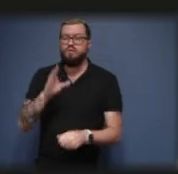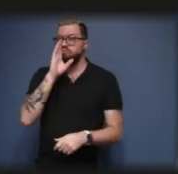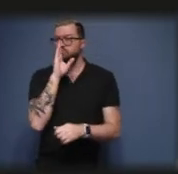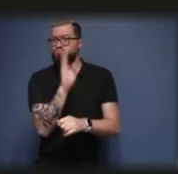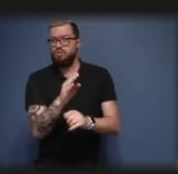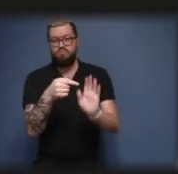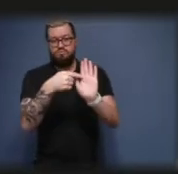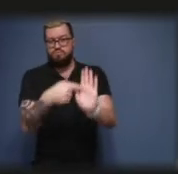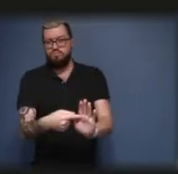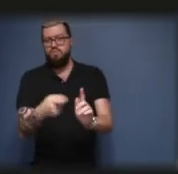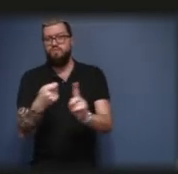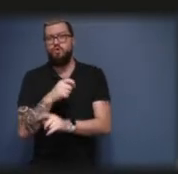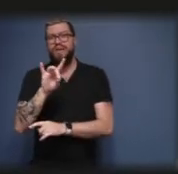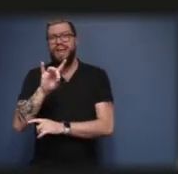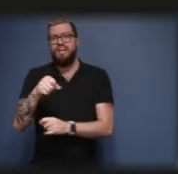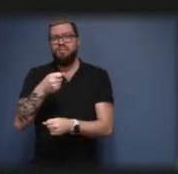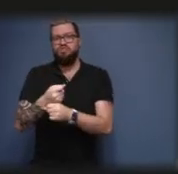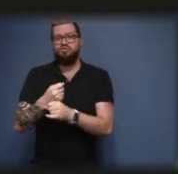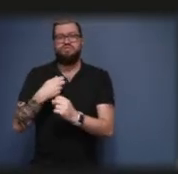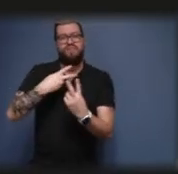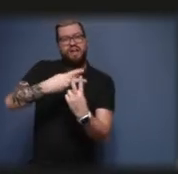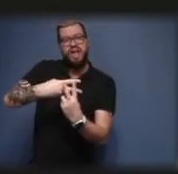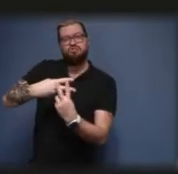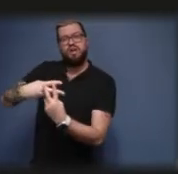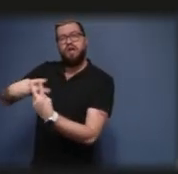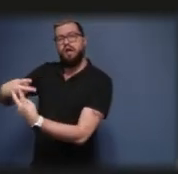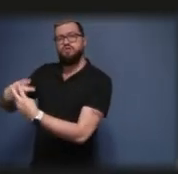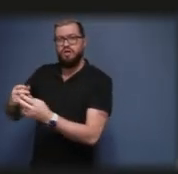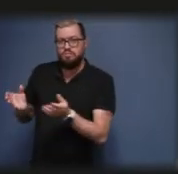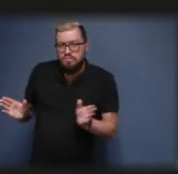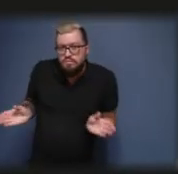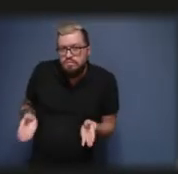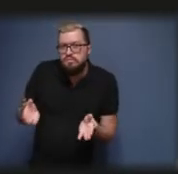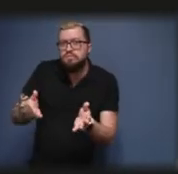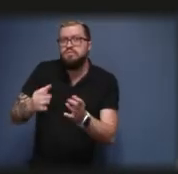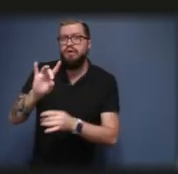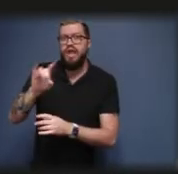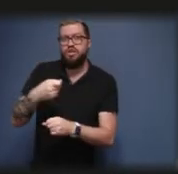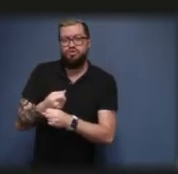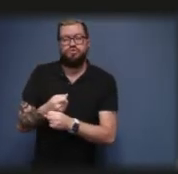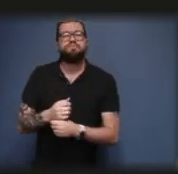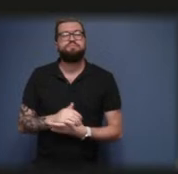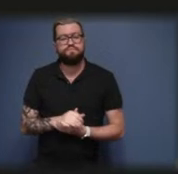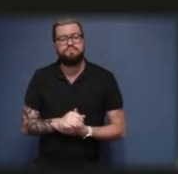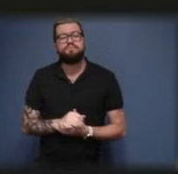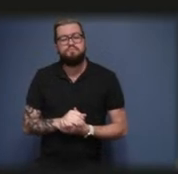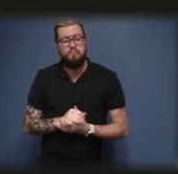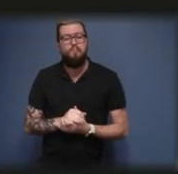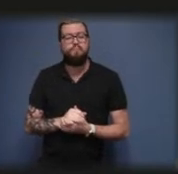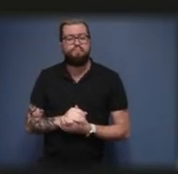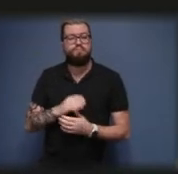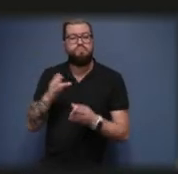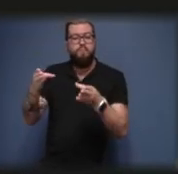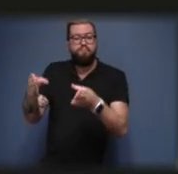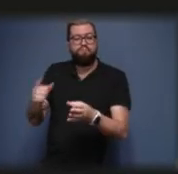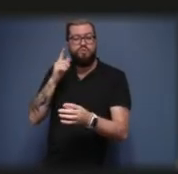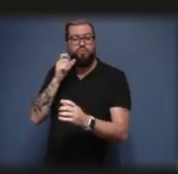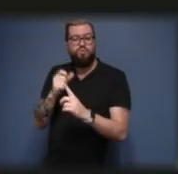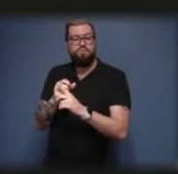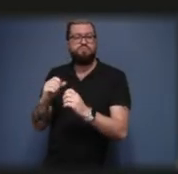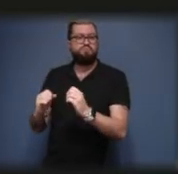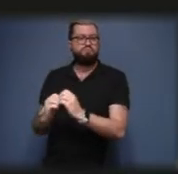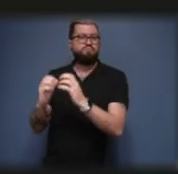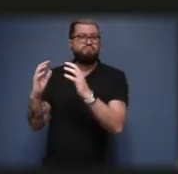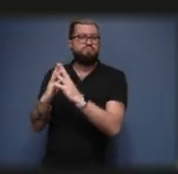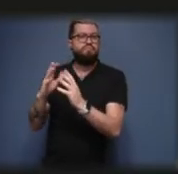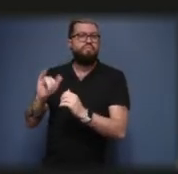of that 8-year effort of the hashtag IM911 effort. The individual that created and started